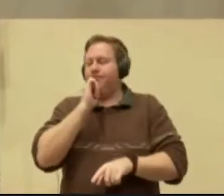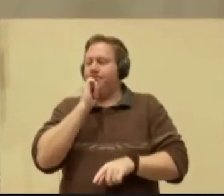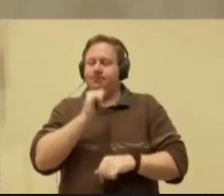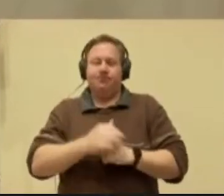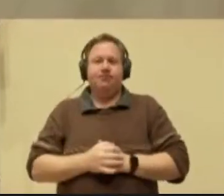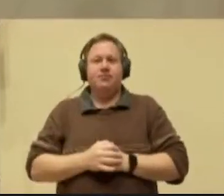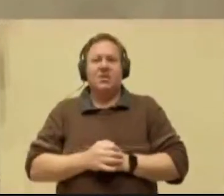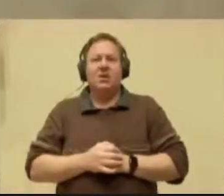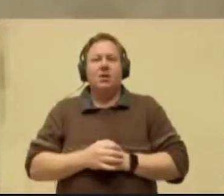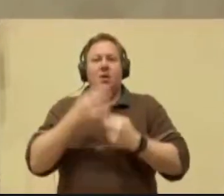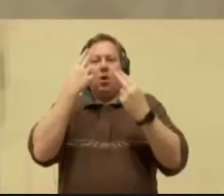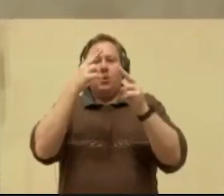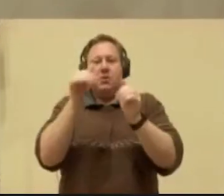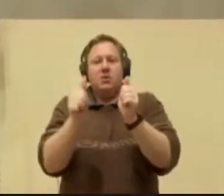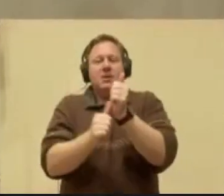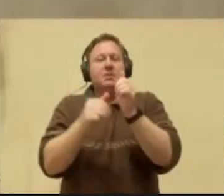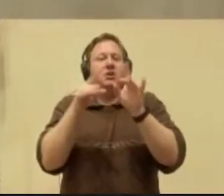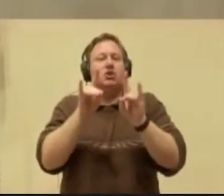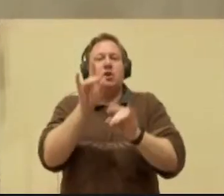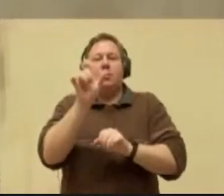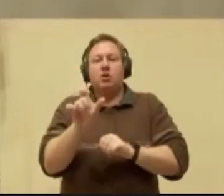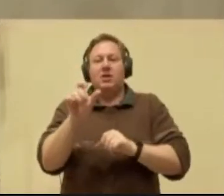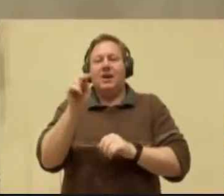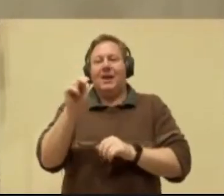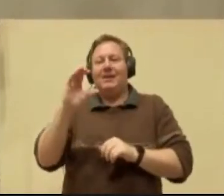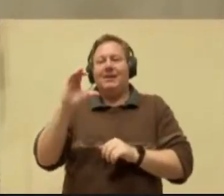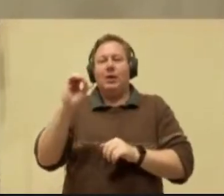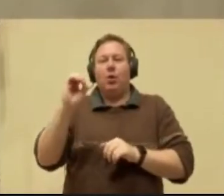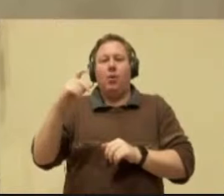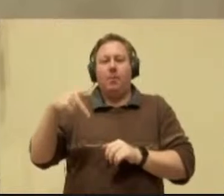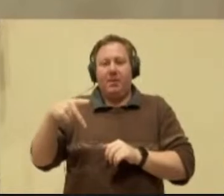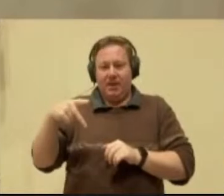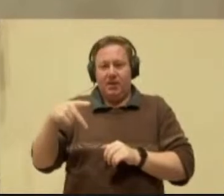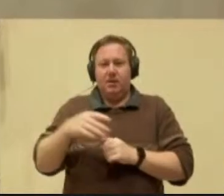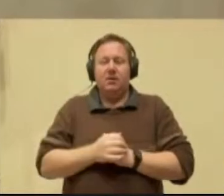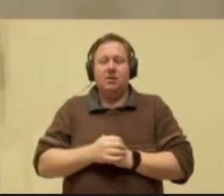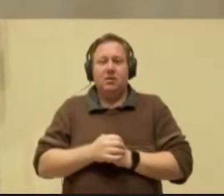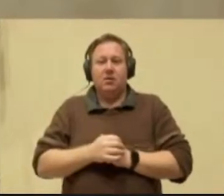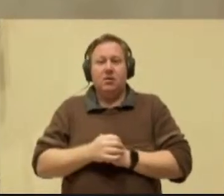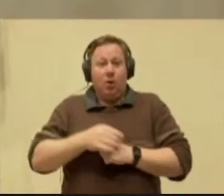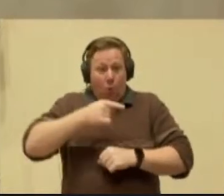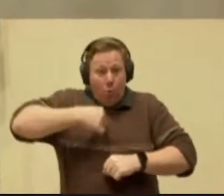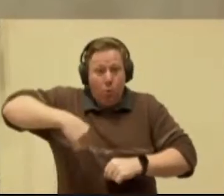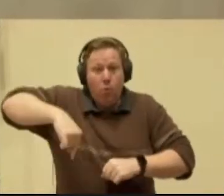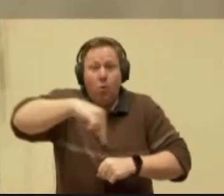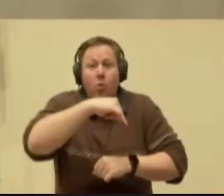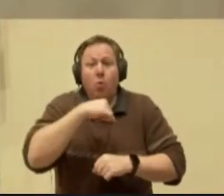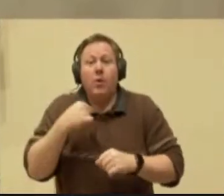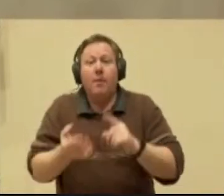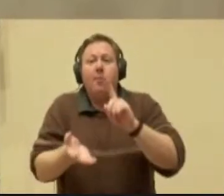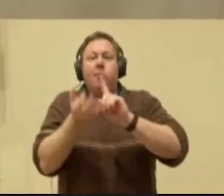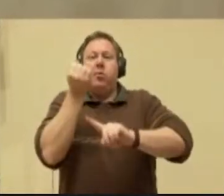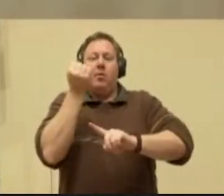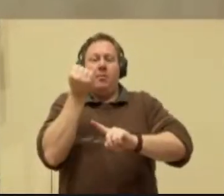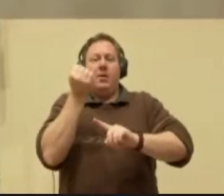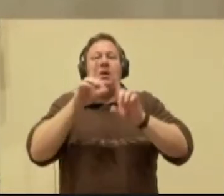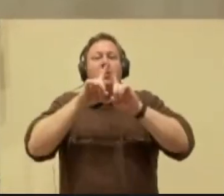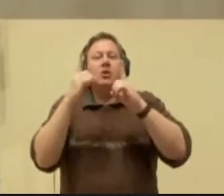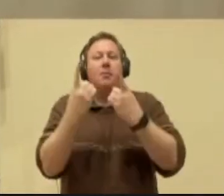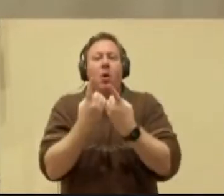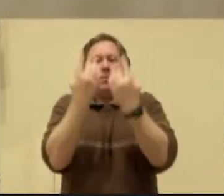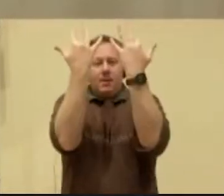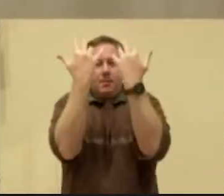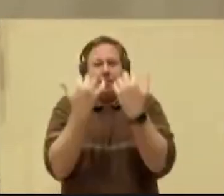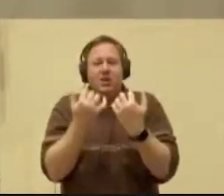ncop what we have discovered is that the departmental gender budget team as well as